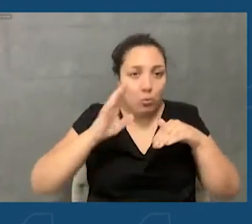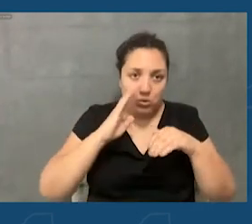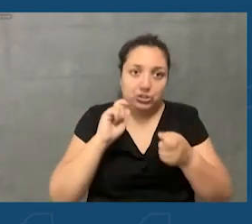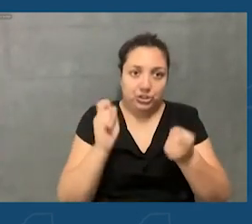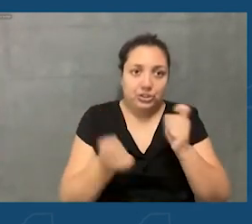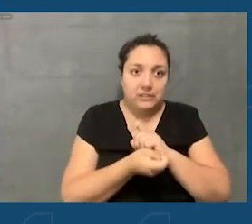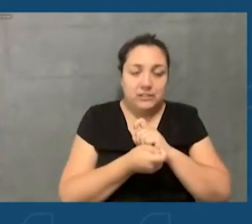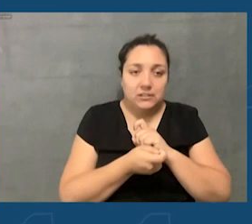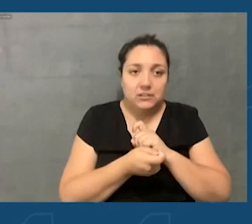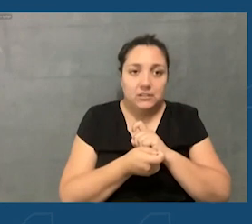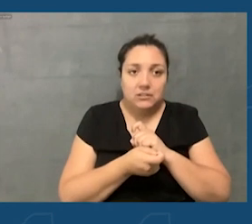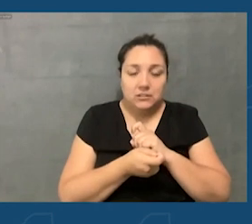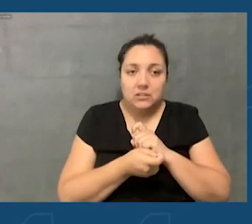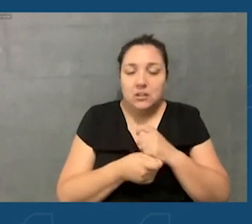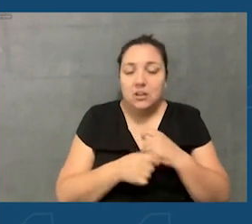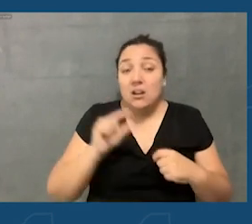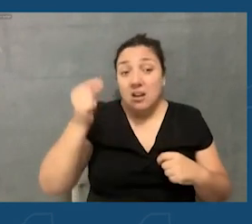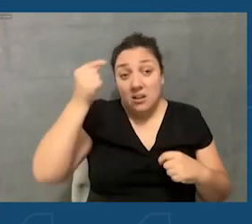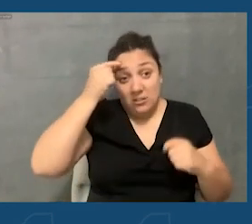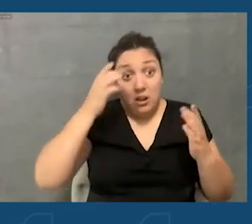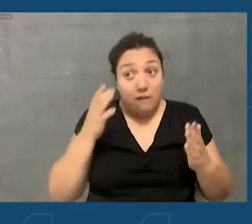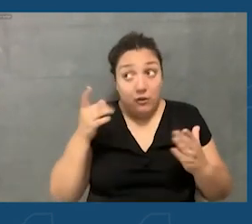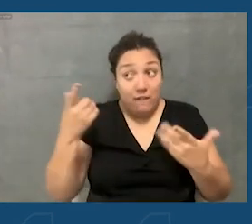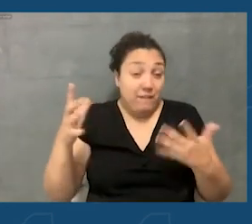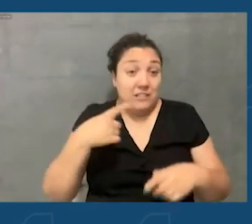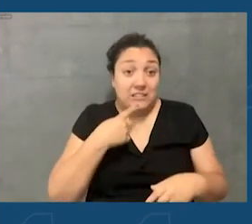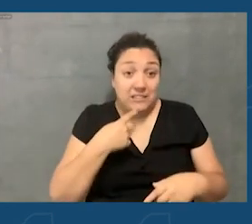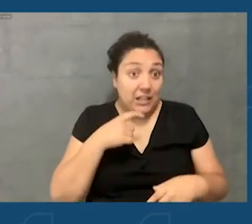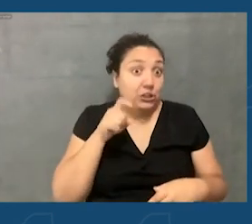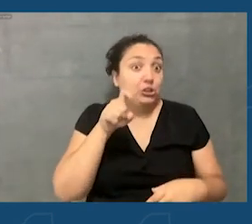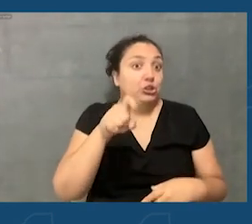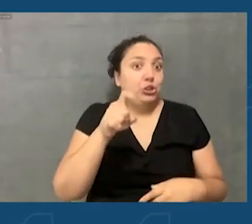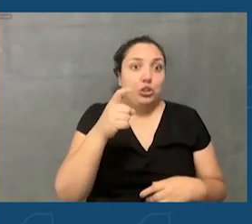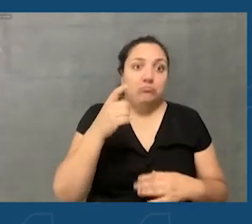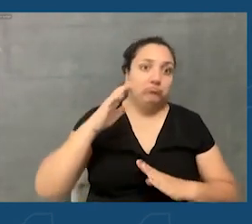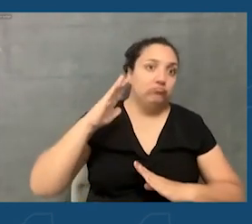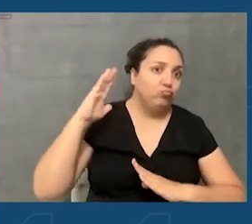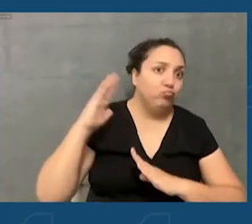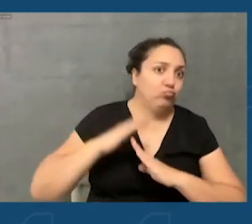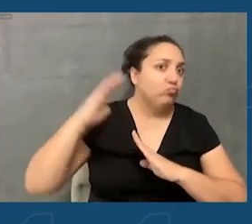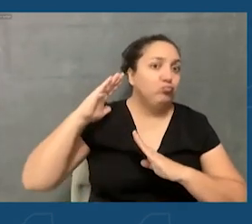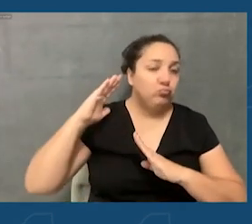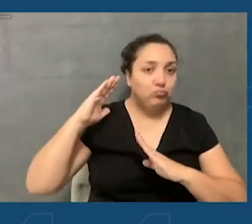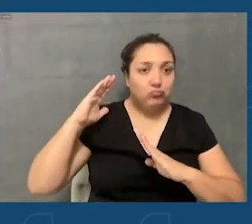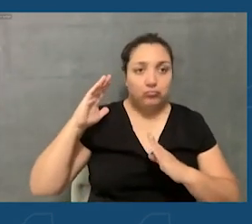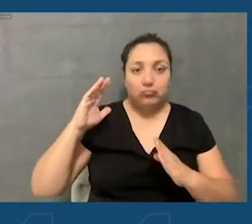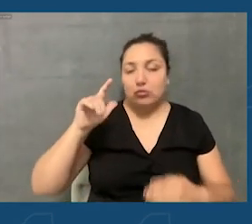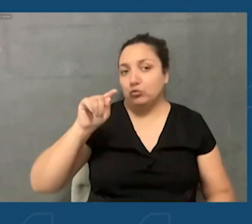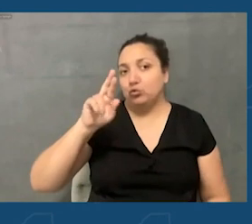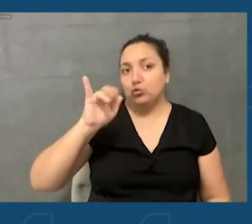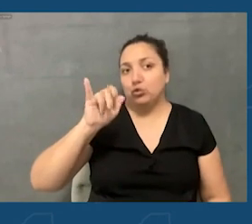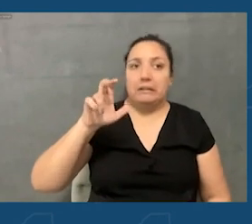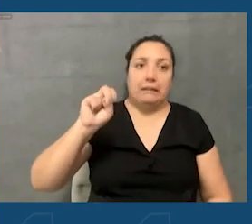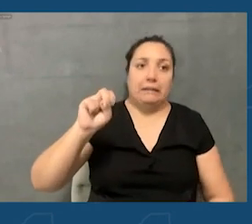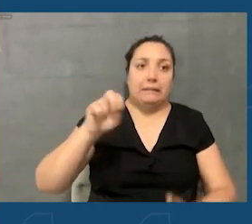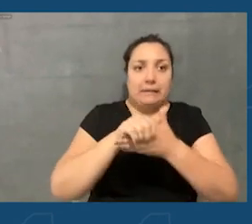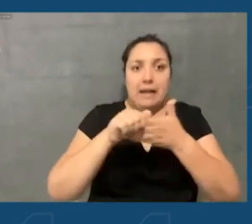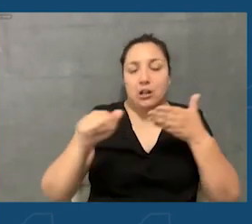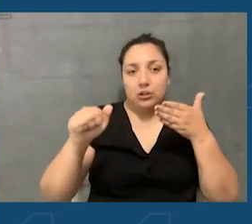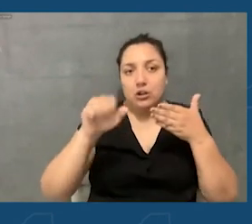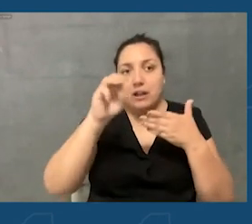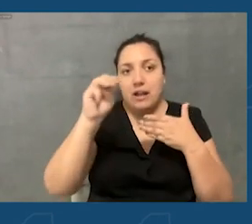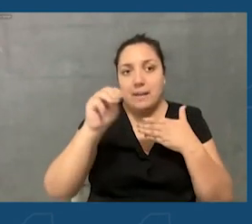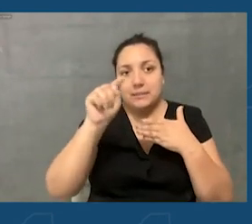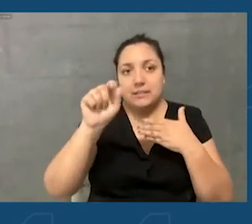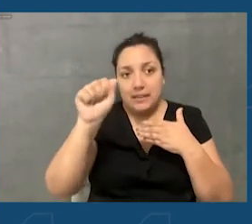and again. Penn ought to be one of the crown jewels of our $1 trillion MTA asset. Yes,